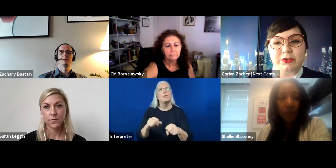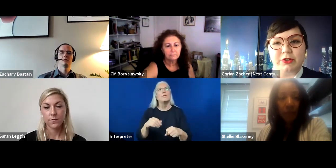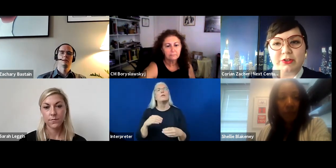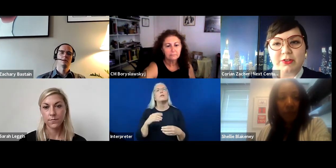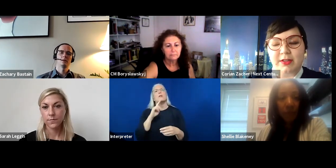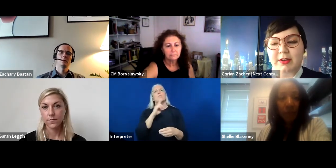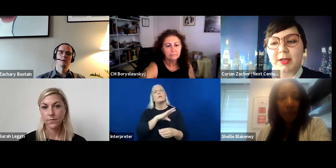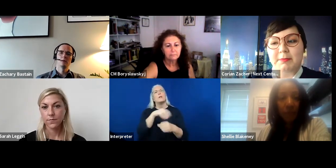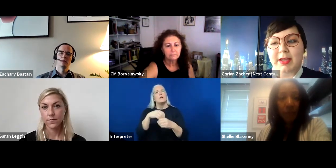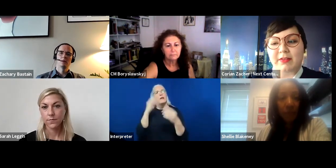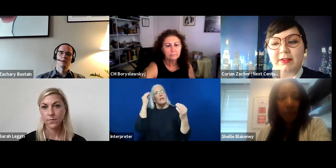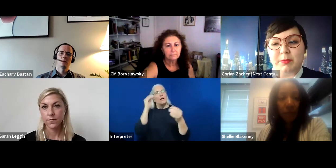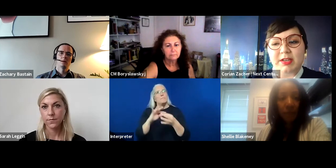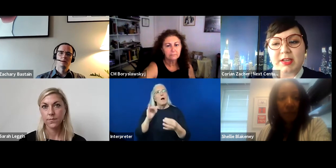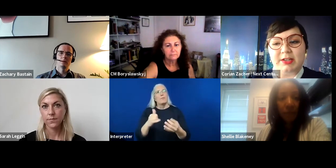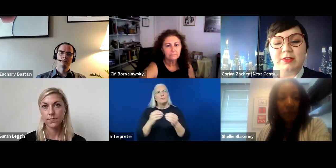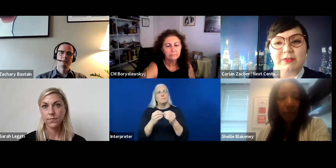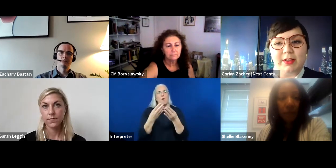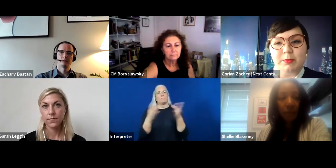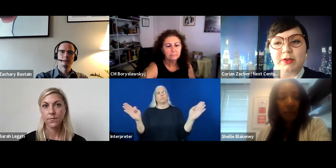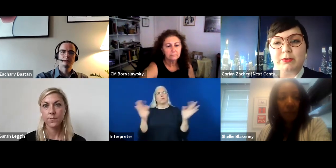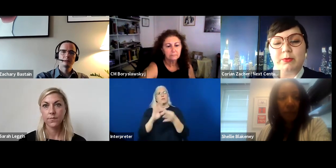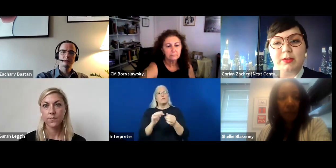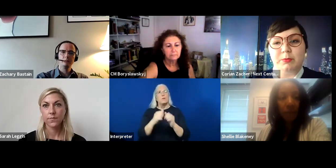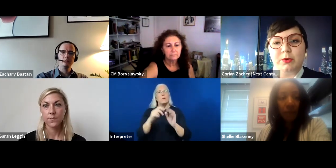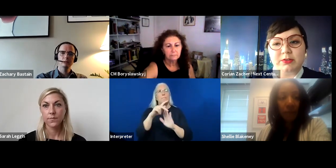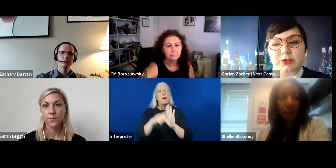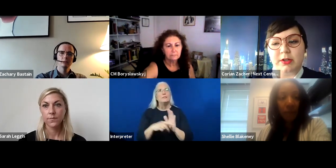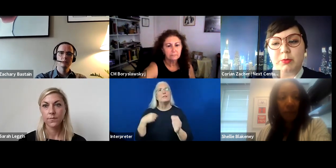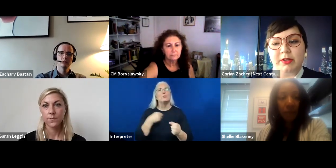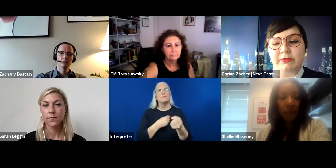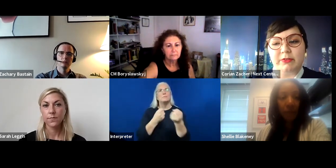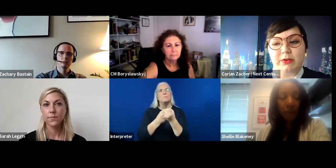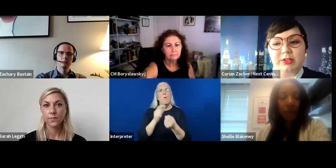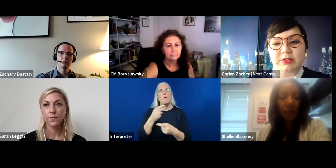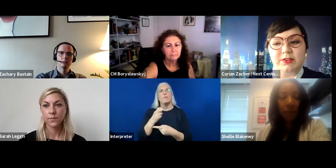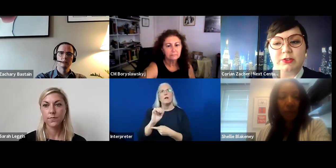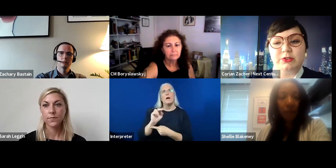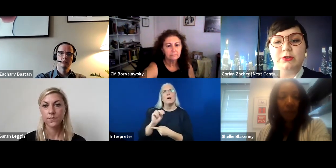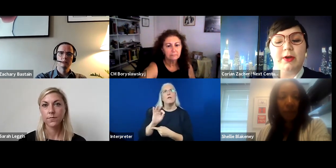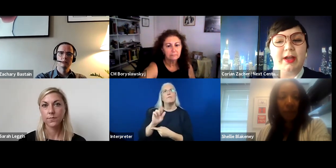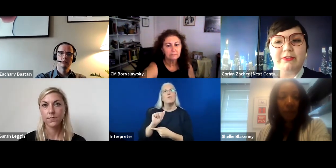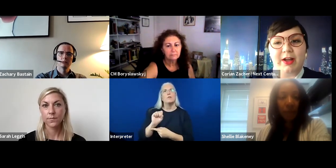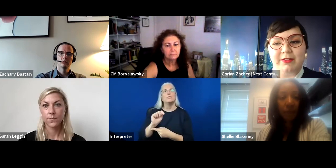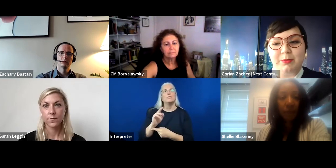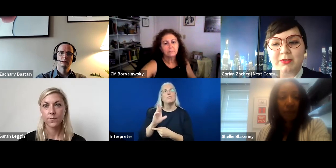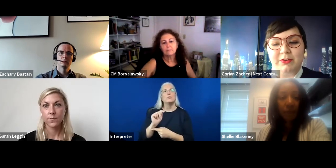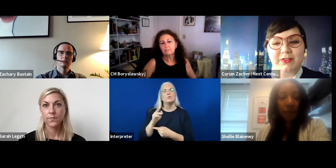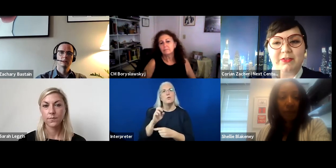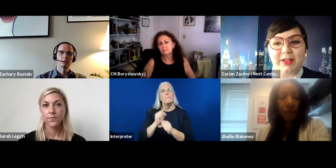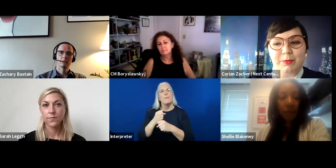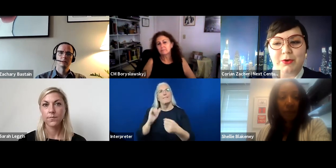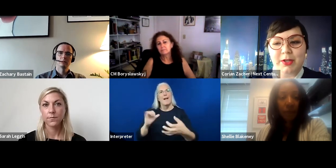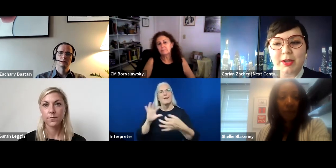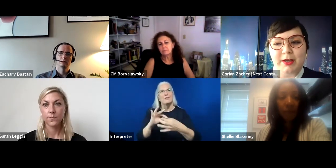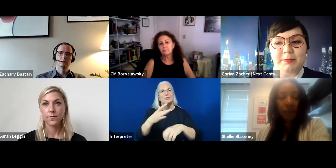the infrastructure that makes high-speed connections available is a really important starting point for locations that just don't have high-speed